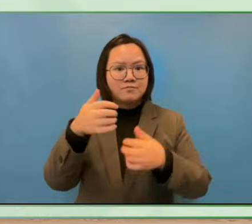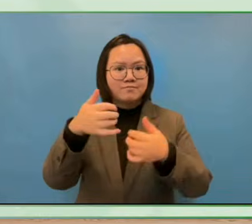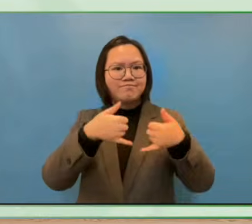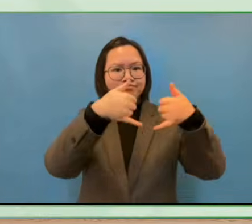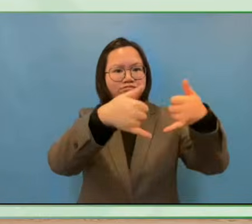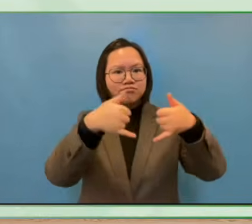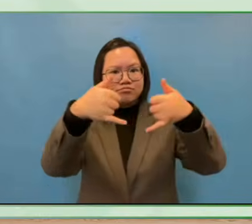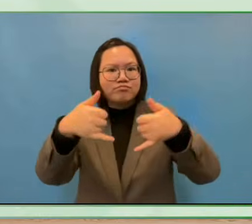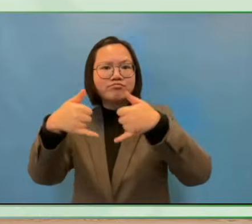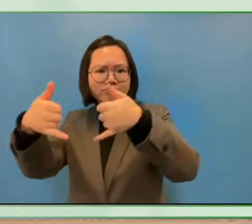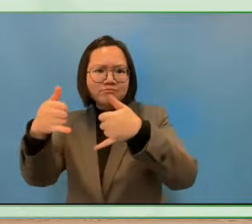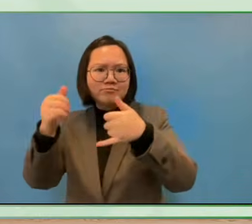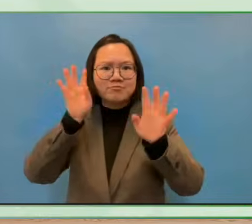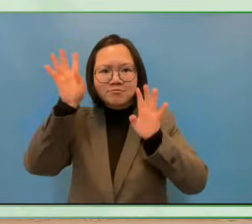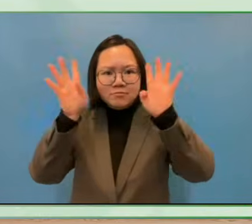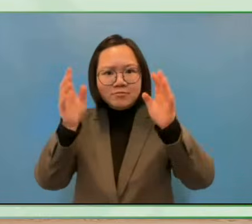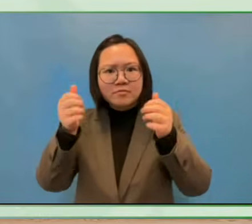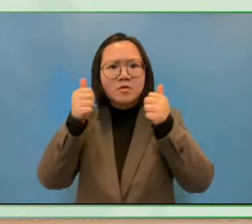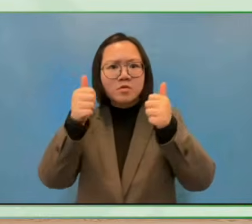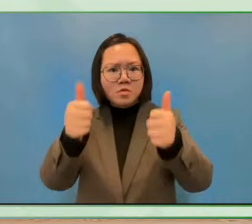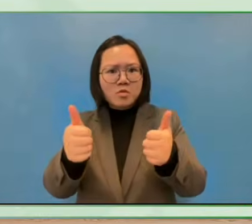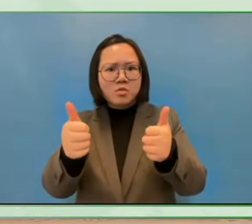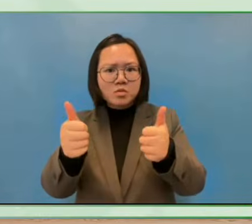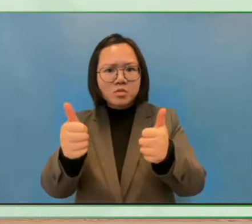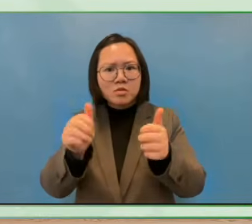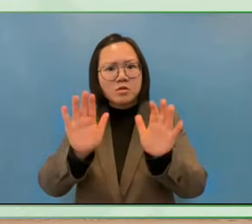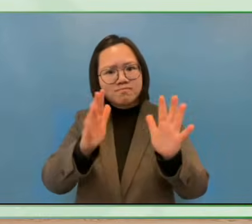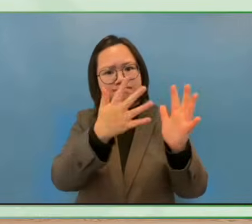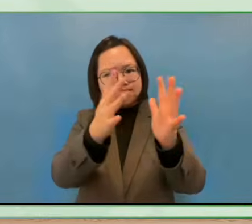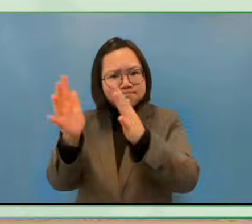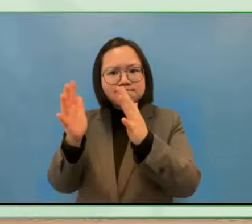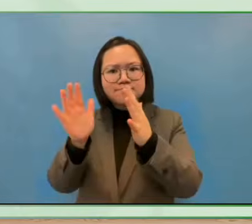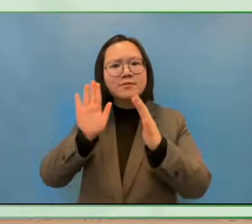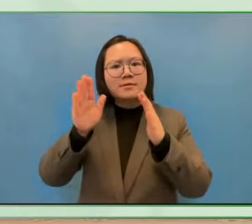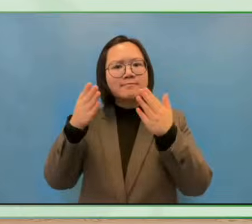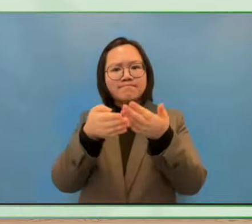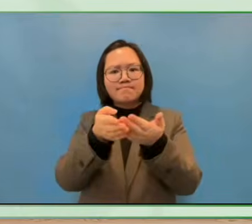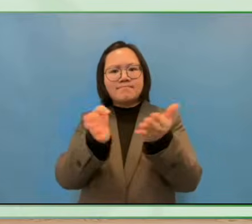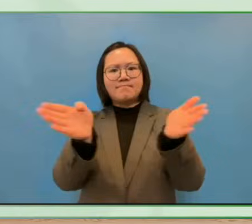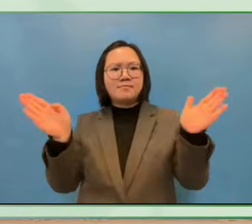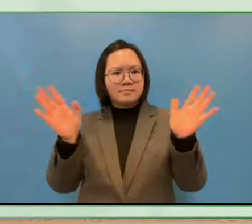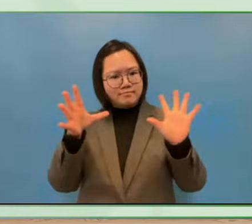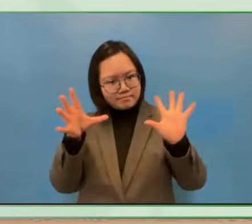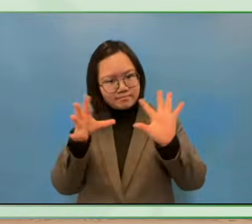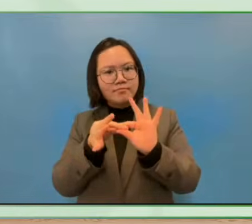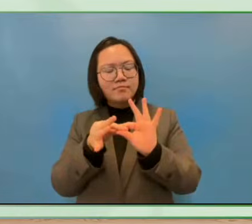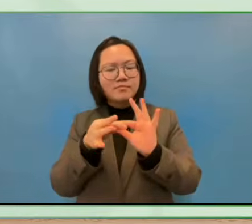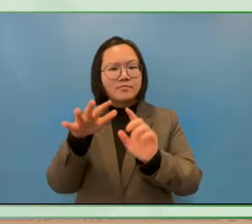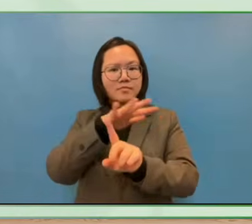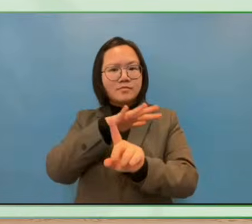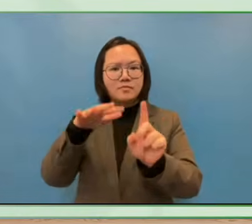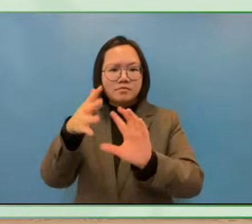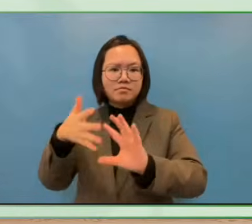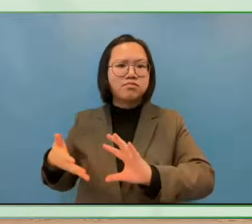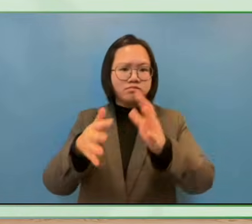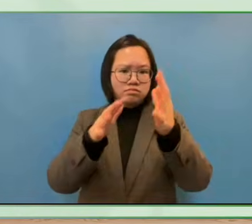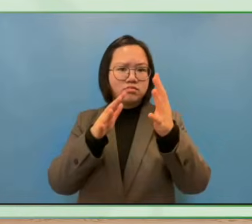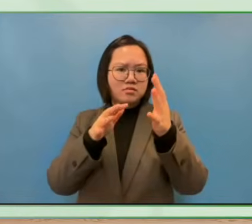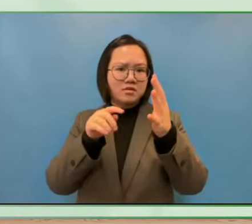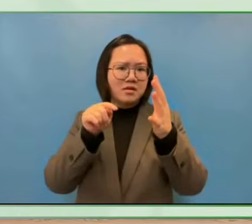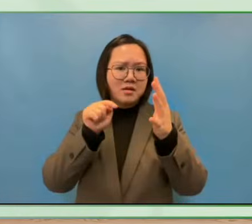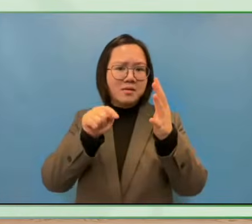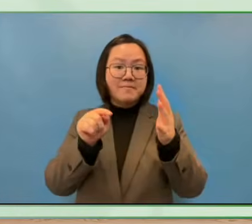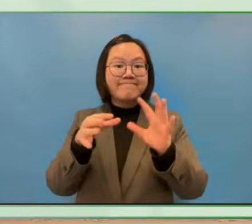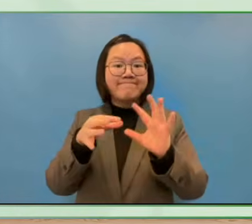also related to climate change response, and this report will be available online right after the Zero Project